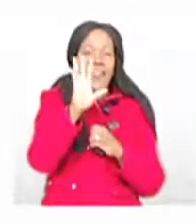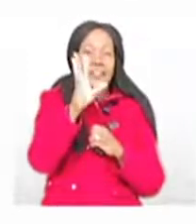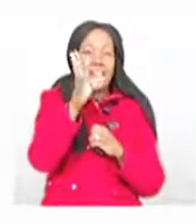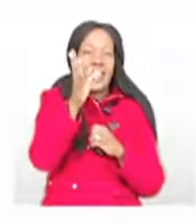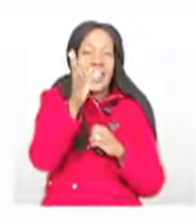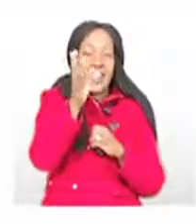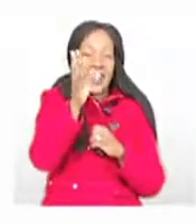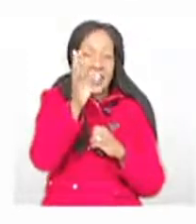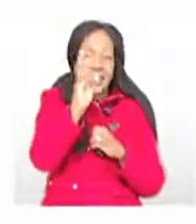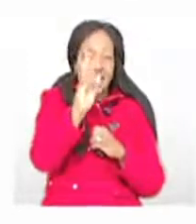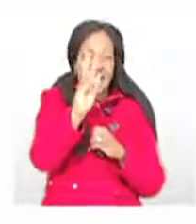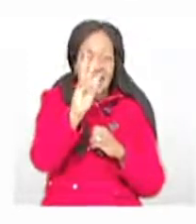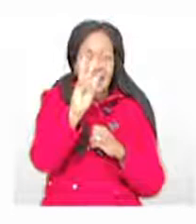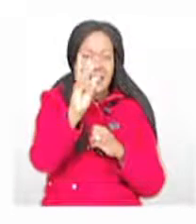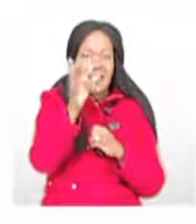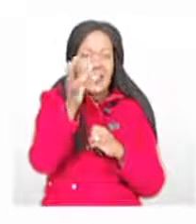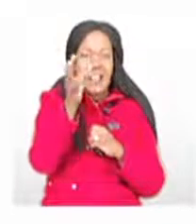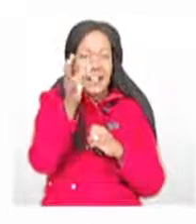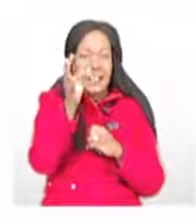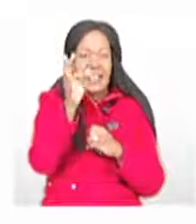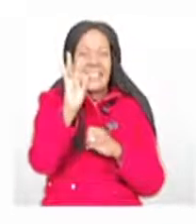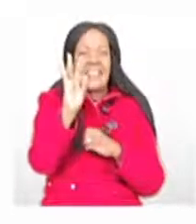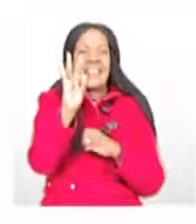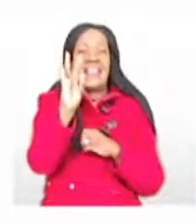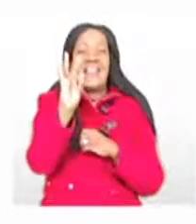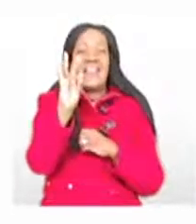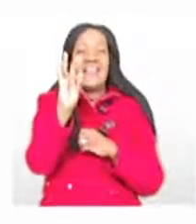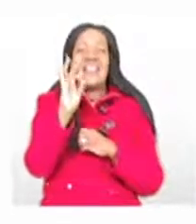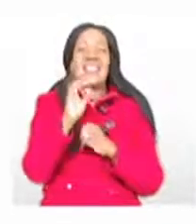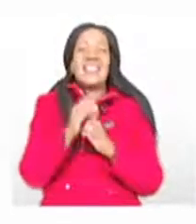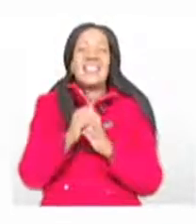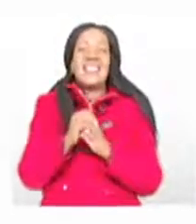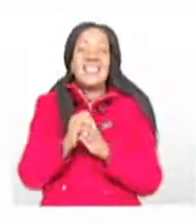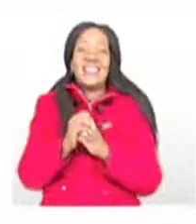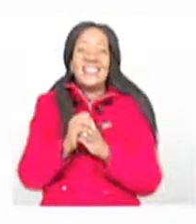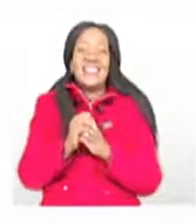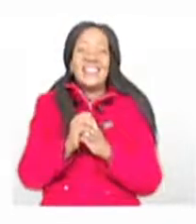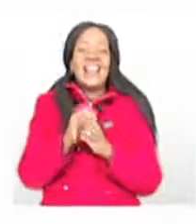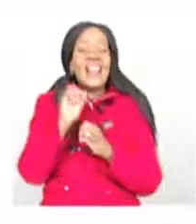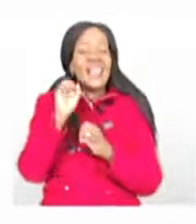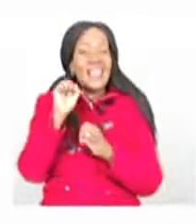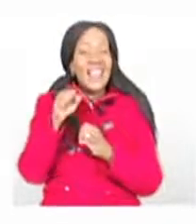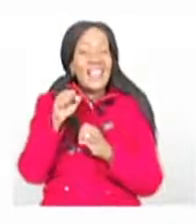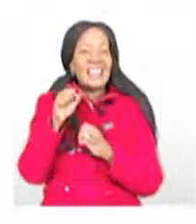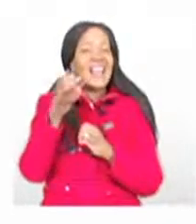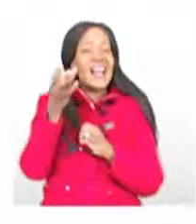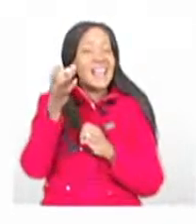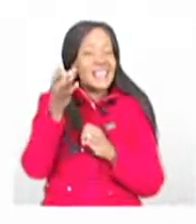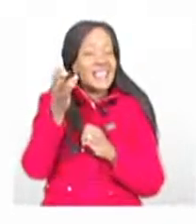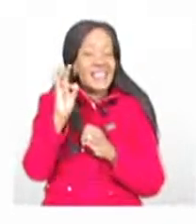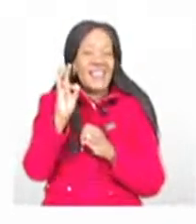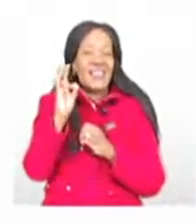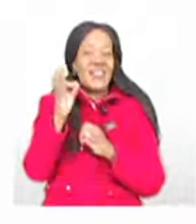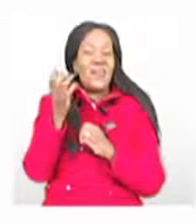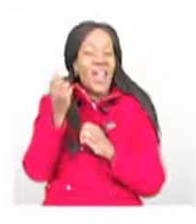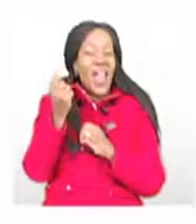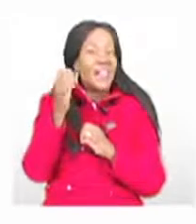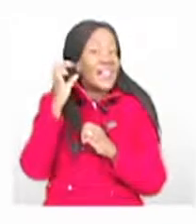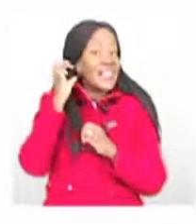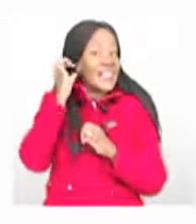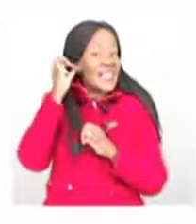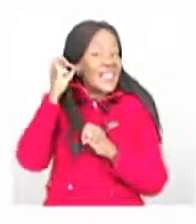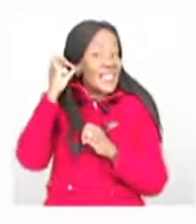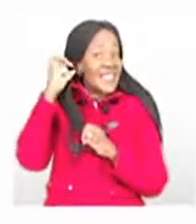5, 6, 7. Yes, there are 7